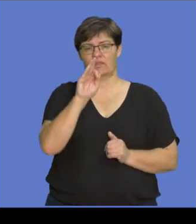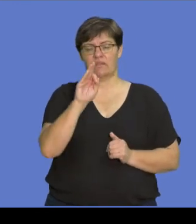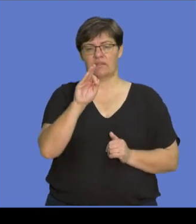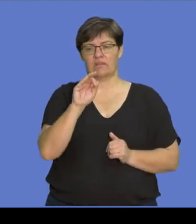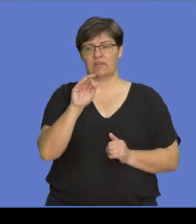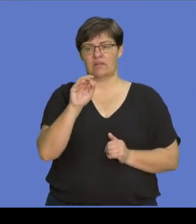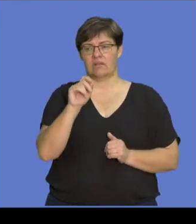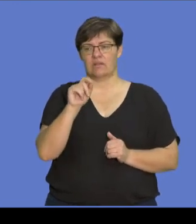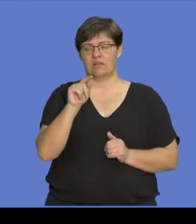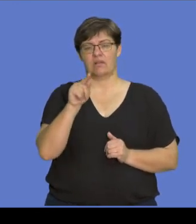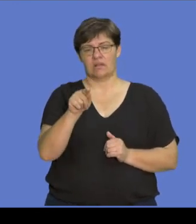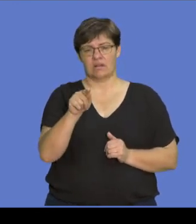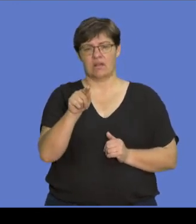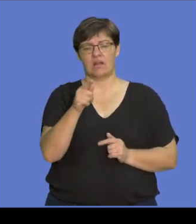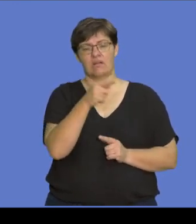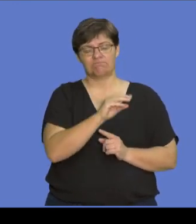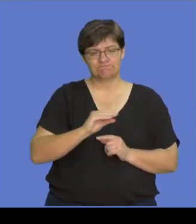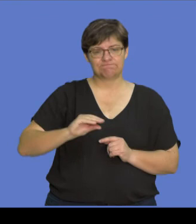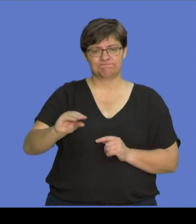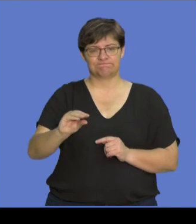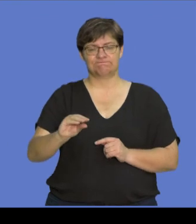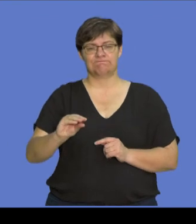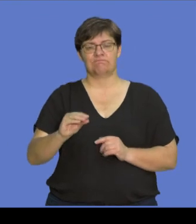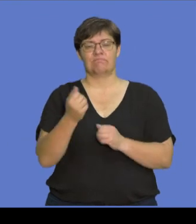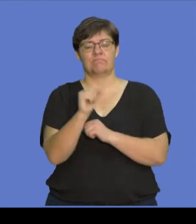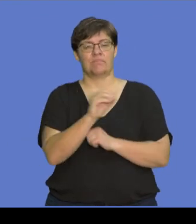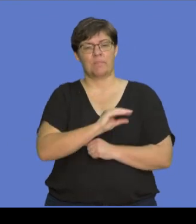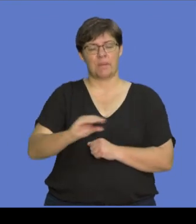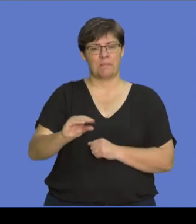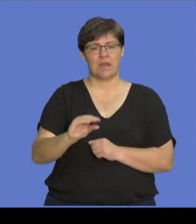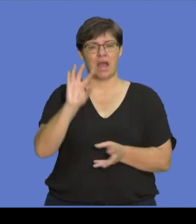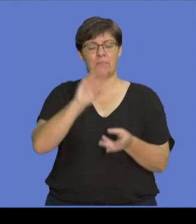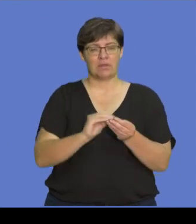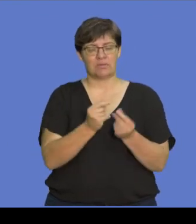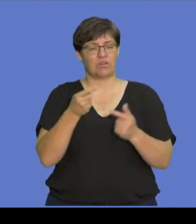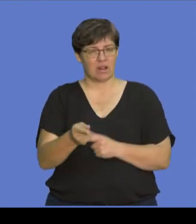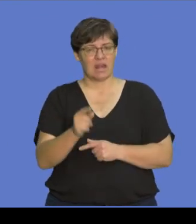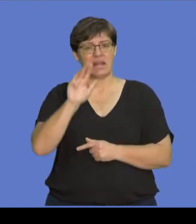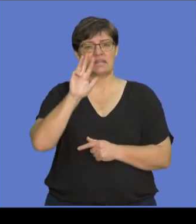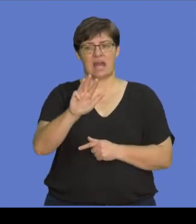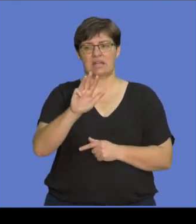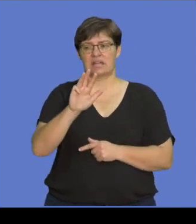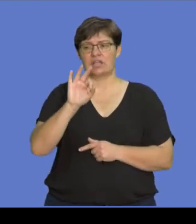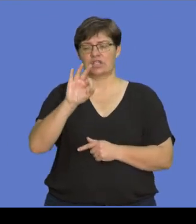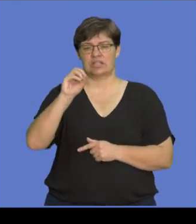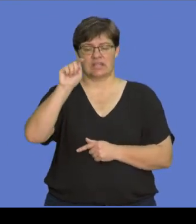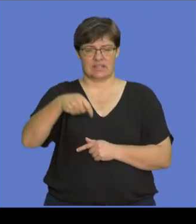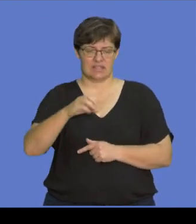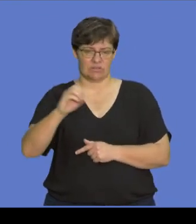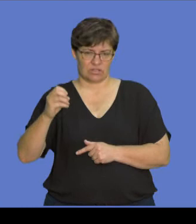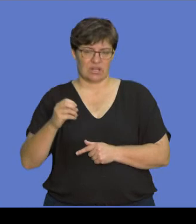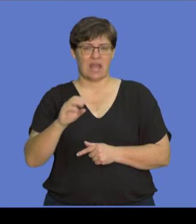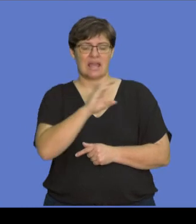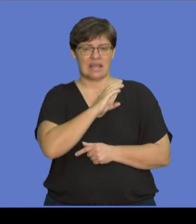fabric issued to the factory for production amounted to 930,000, including the